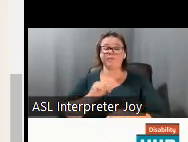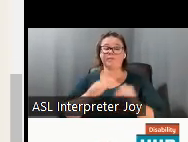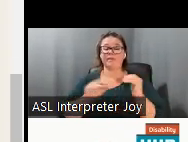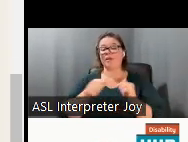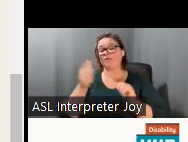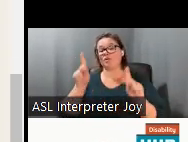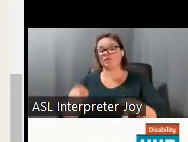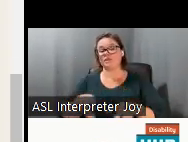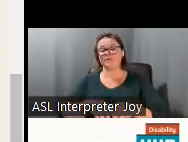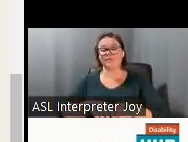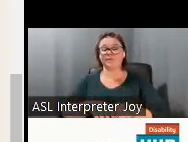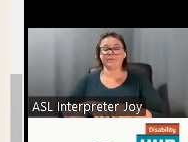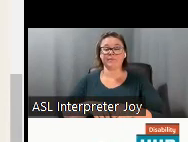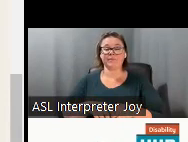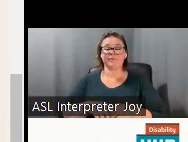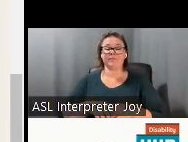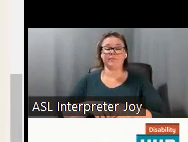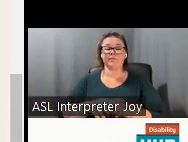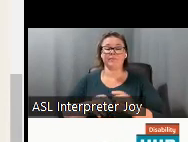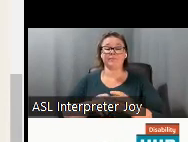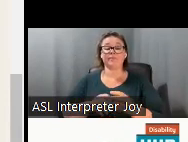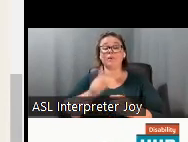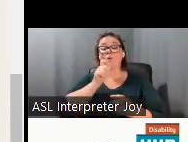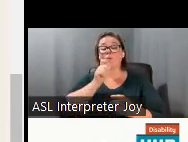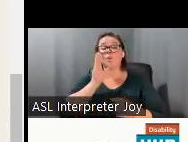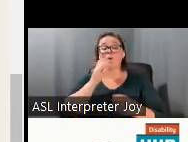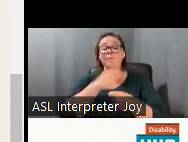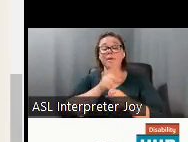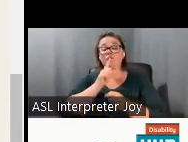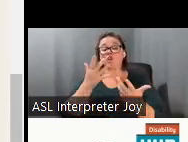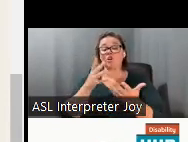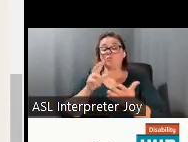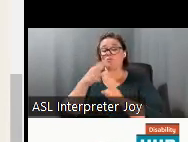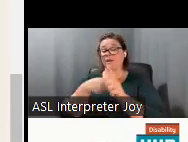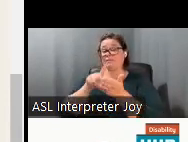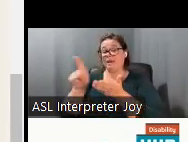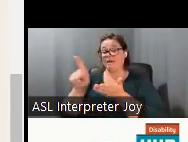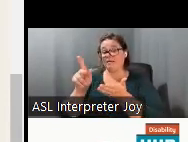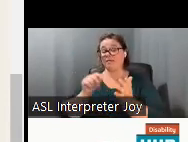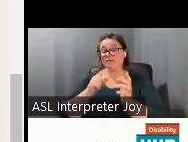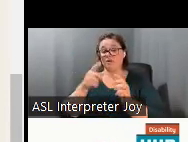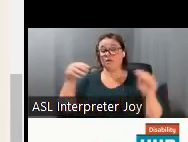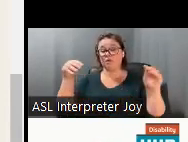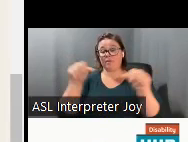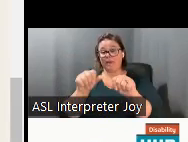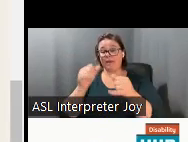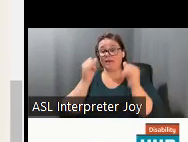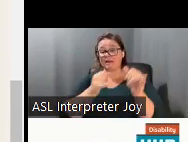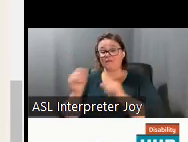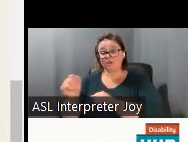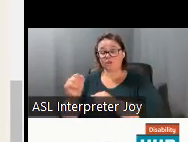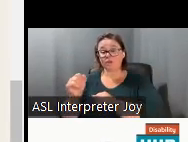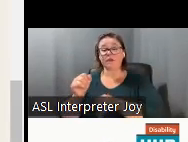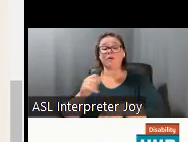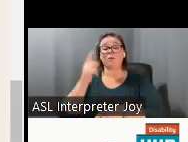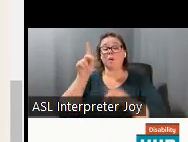person. And who's going to make sure it gets paid? Do you pay it individually? Does